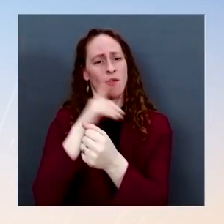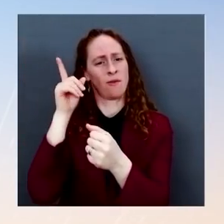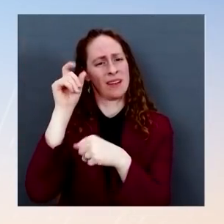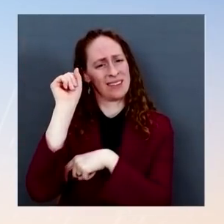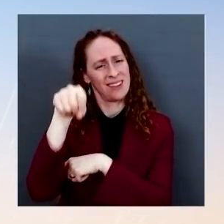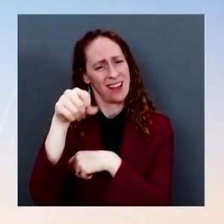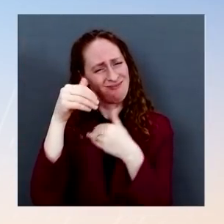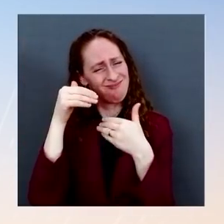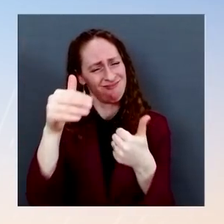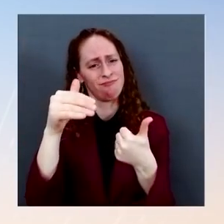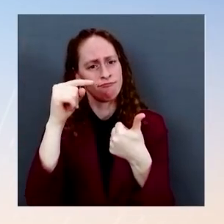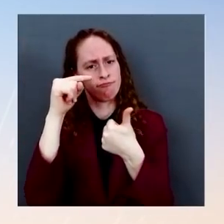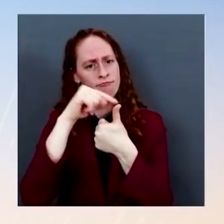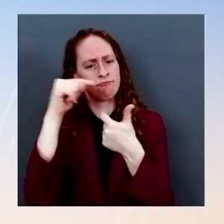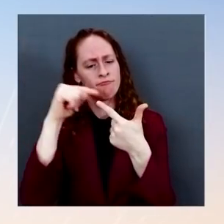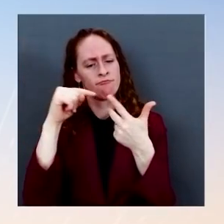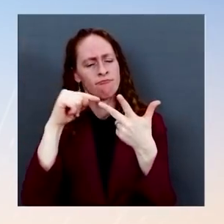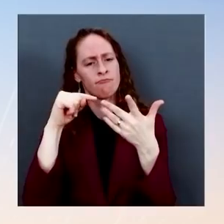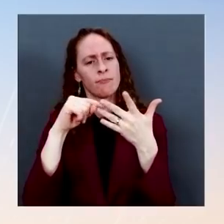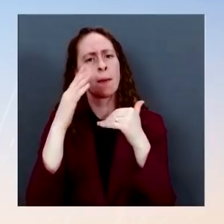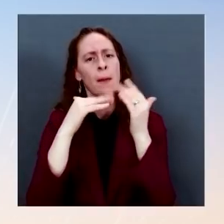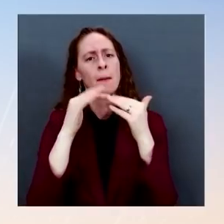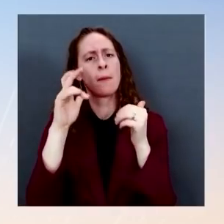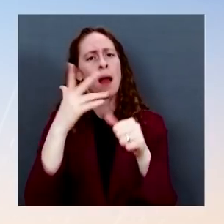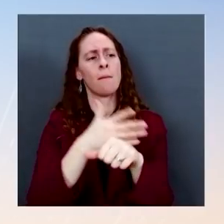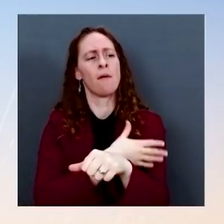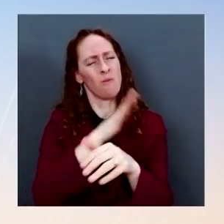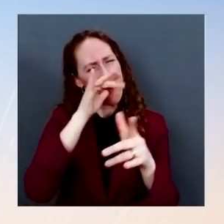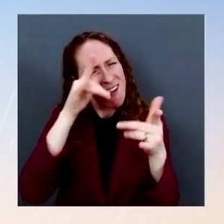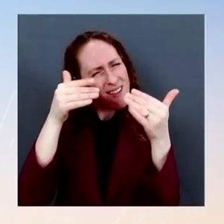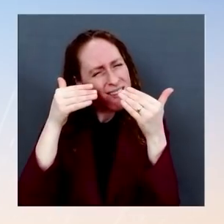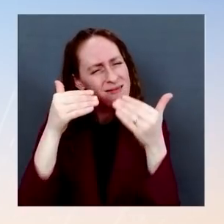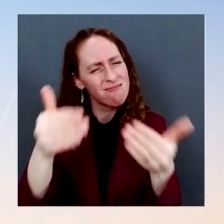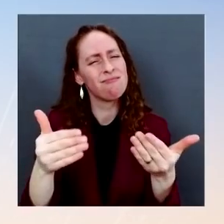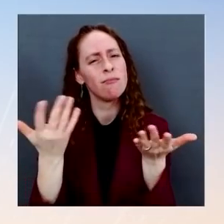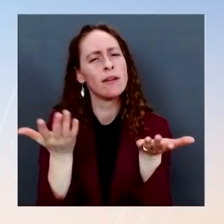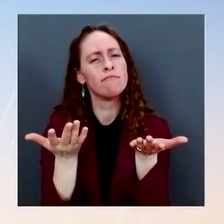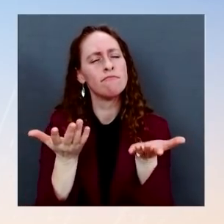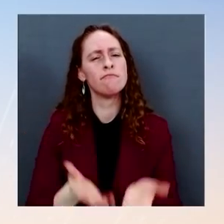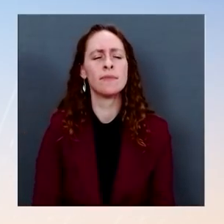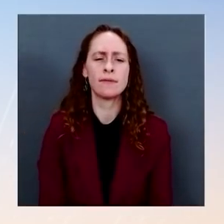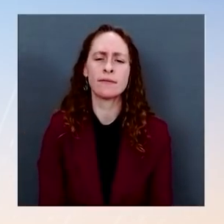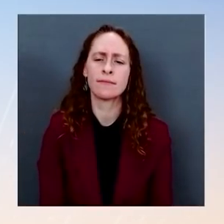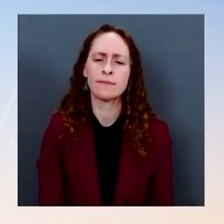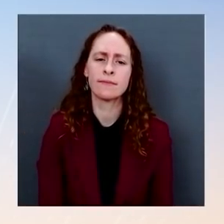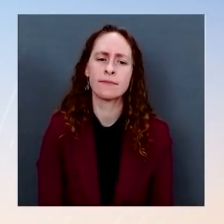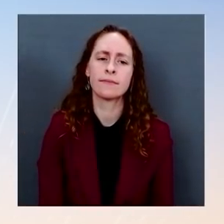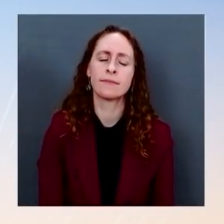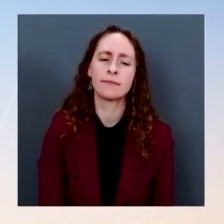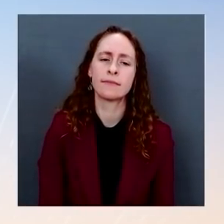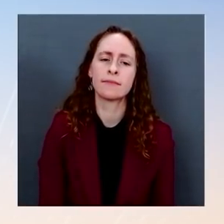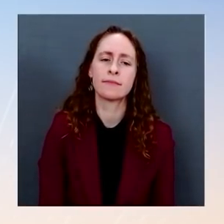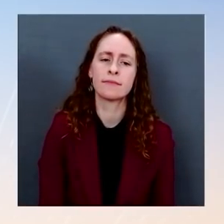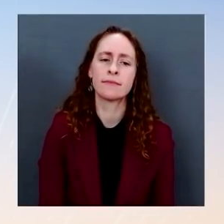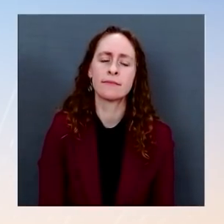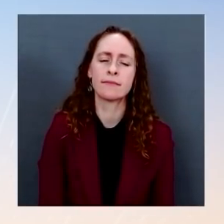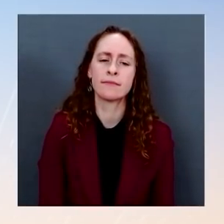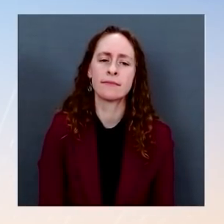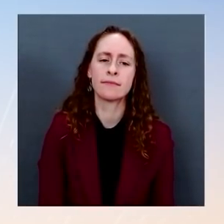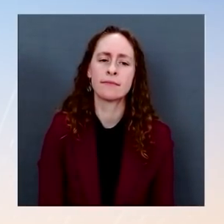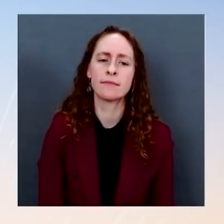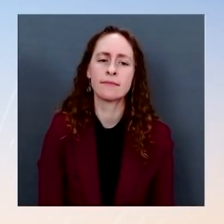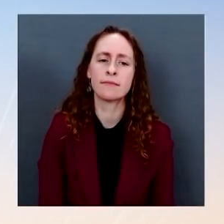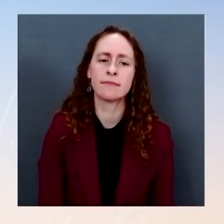to discuss Representative Jayapal's call with our legislative team. I'm not aware of that being under discussion. Obviously, we have